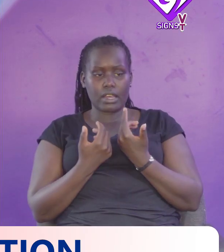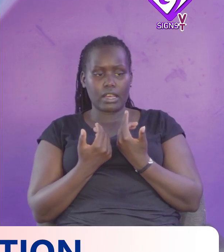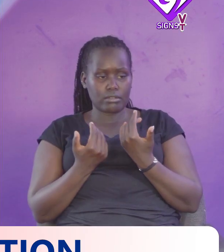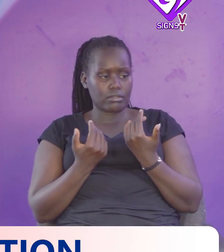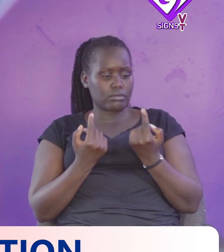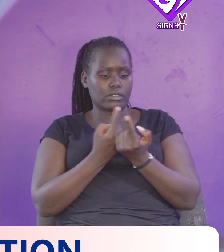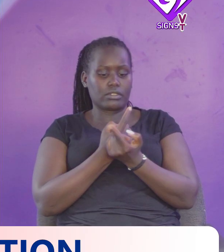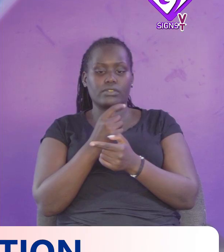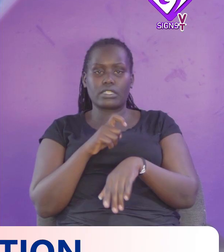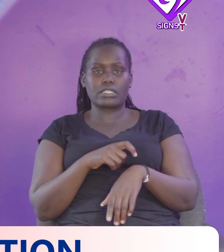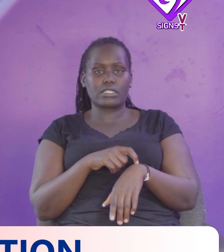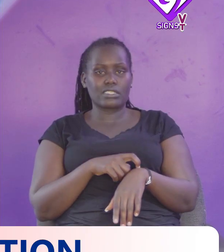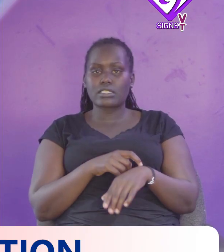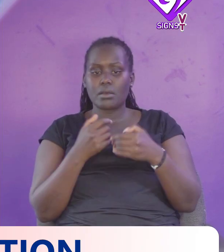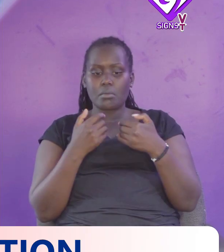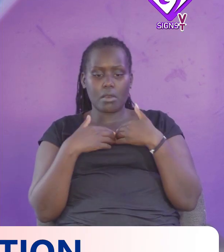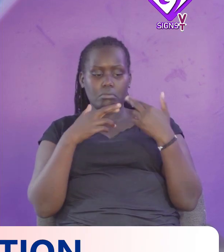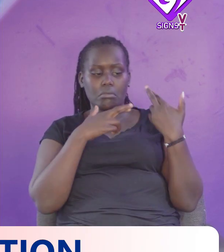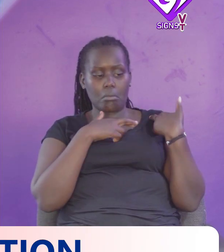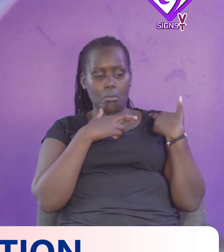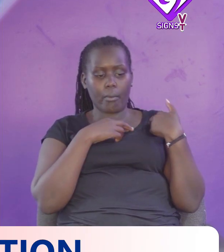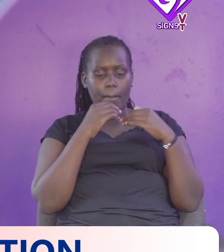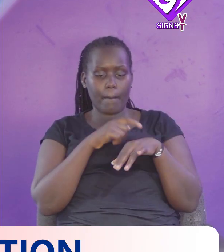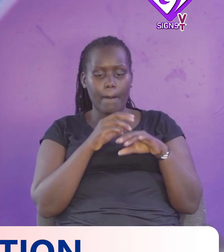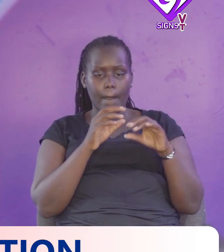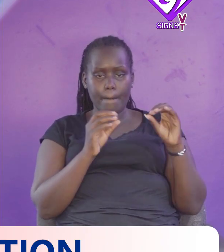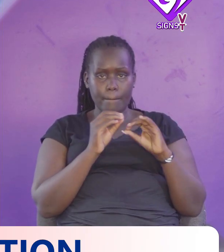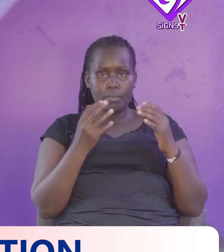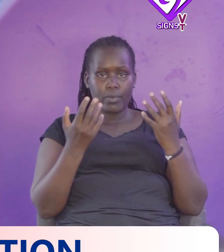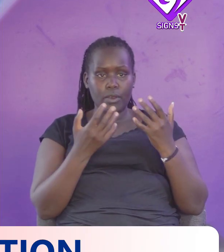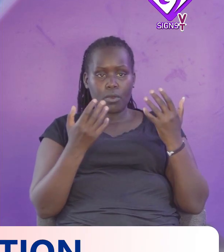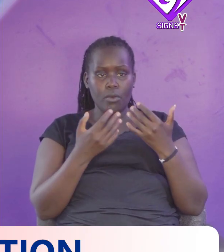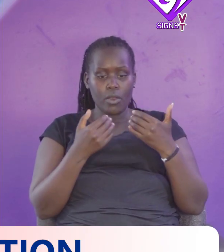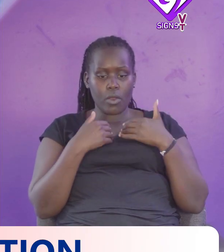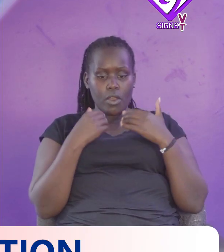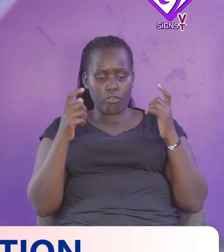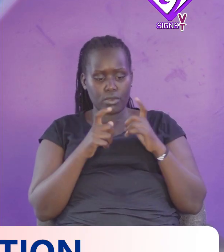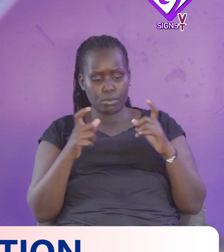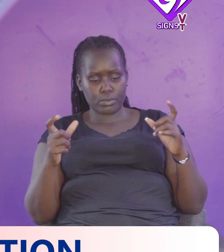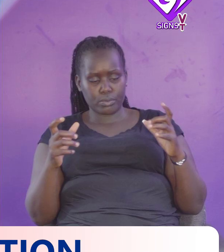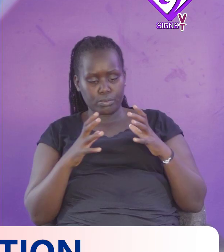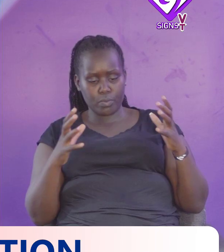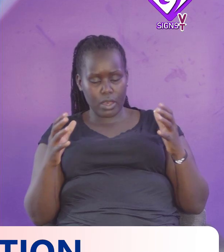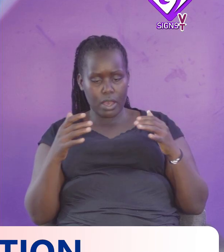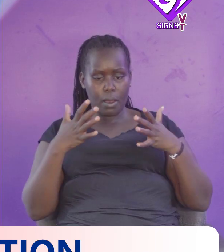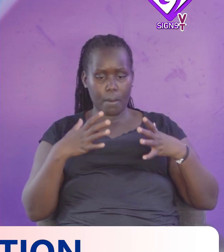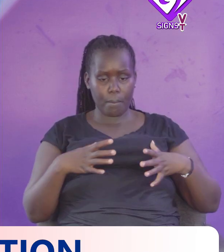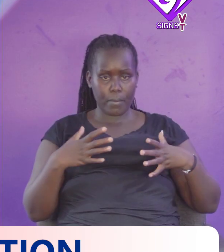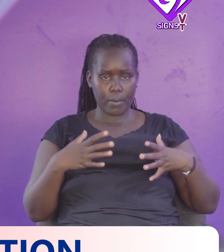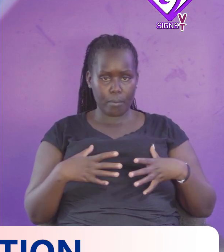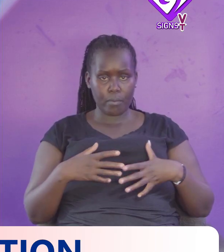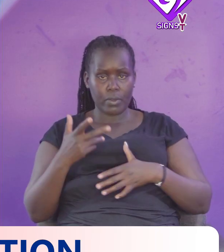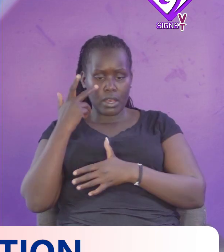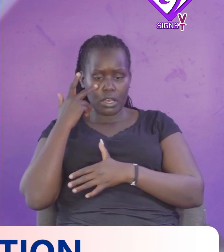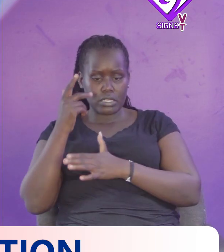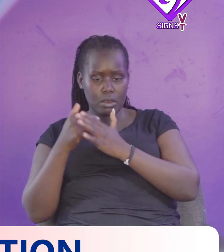It's an accountability time where we have a huge population of people seeing what is